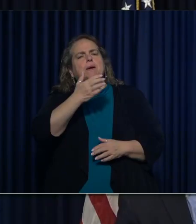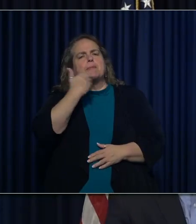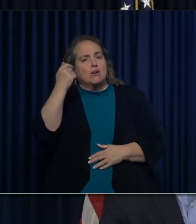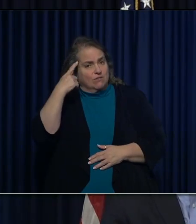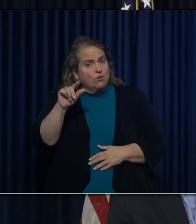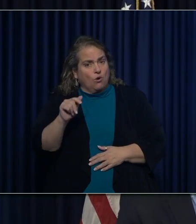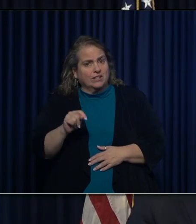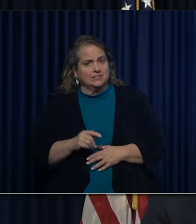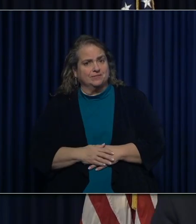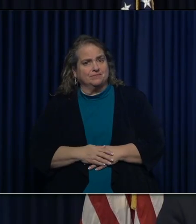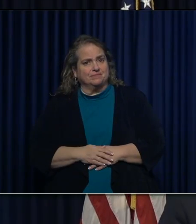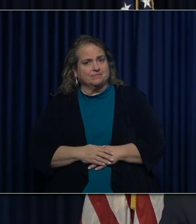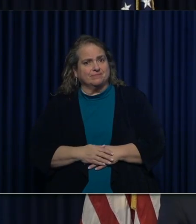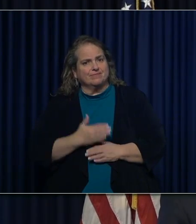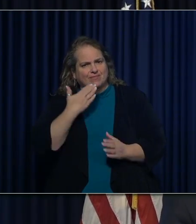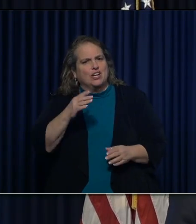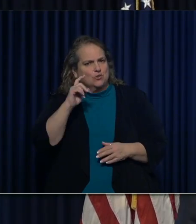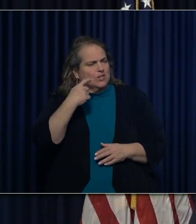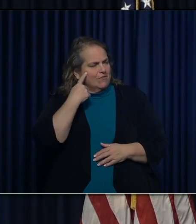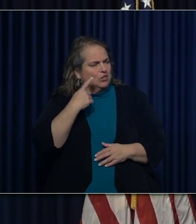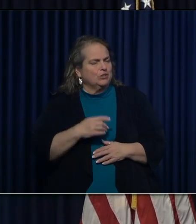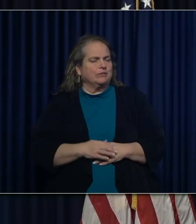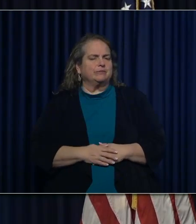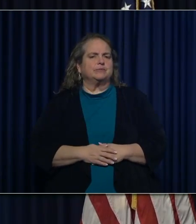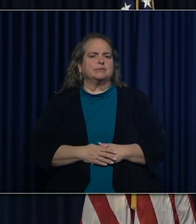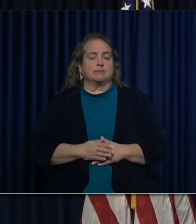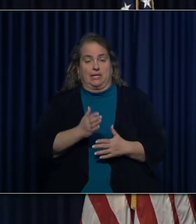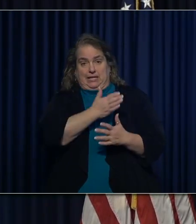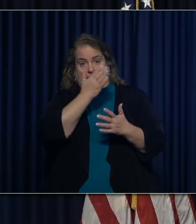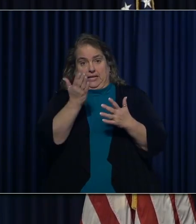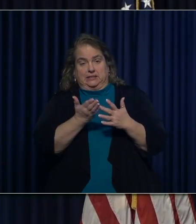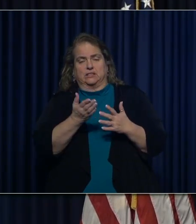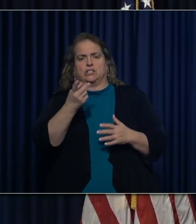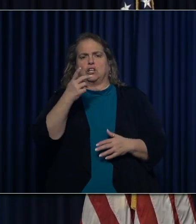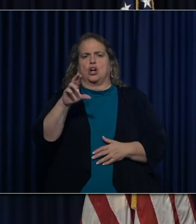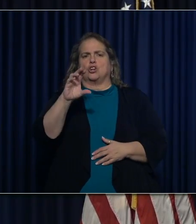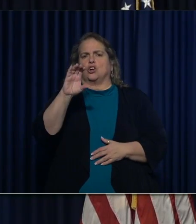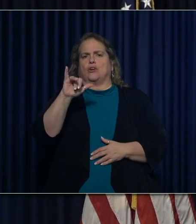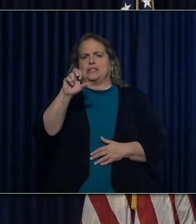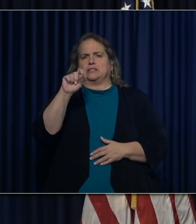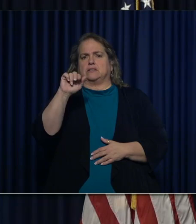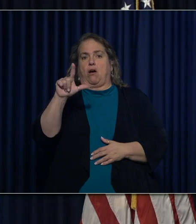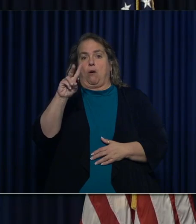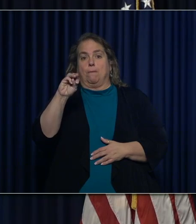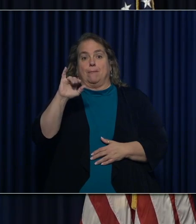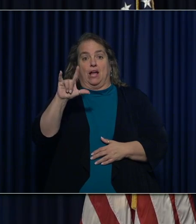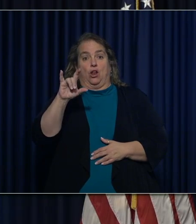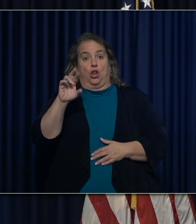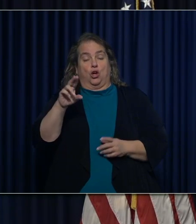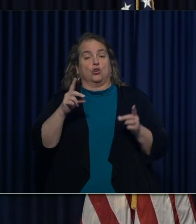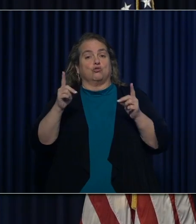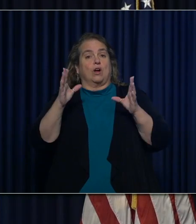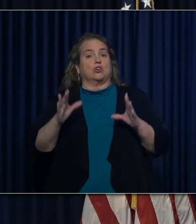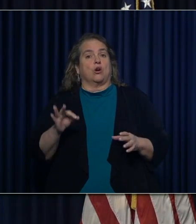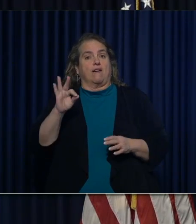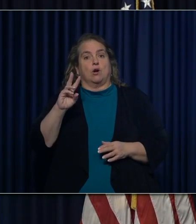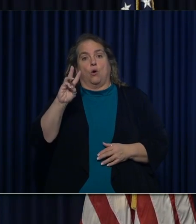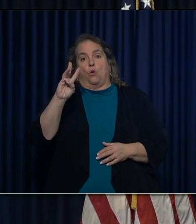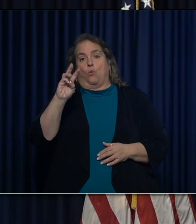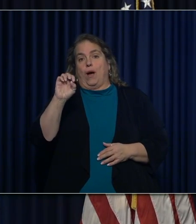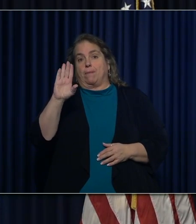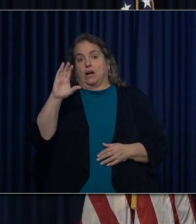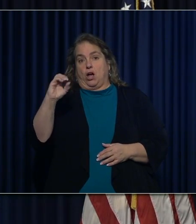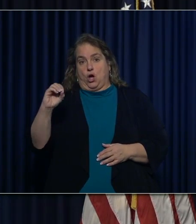you, Mayor. Next, we have Dr. Crystal Miller, who is the director of WEDCO,